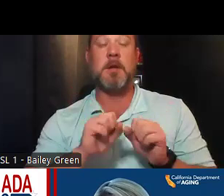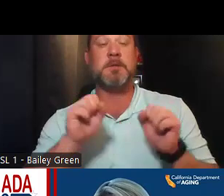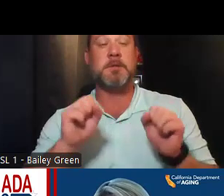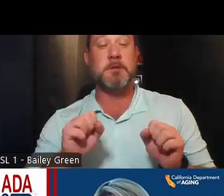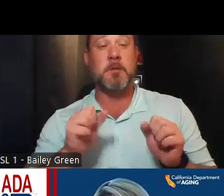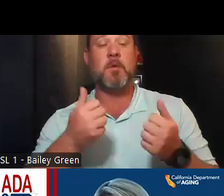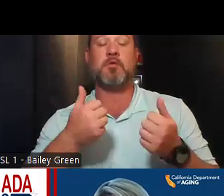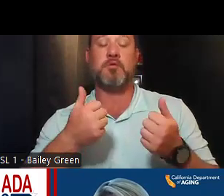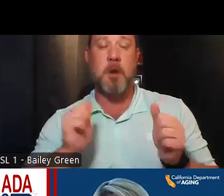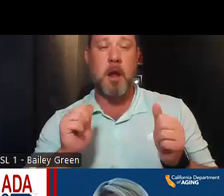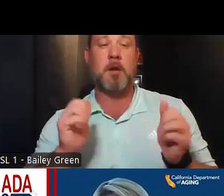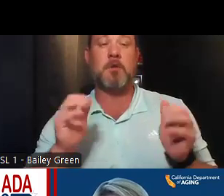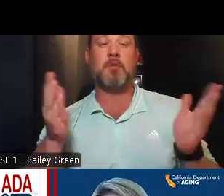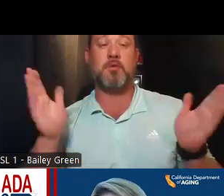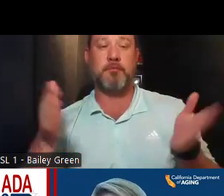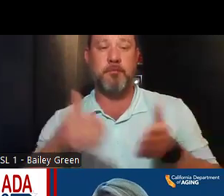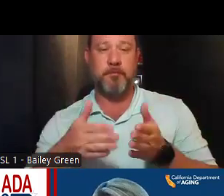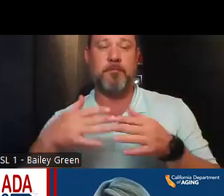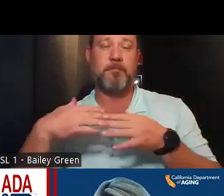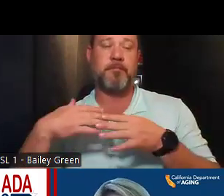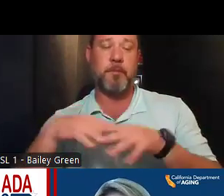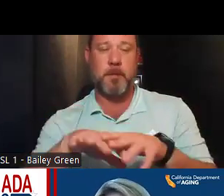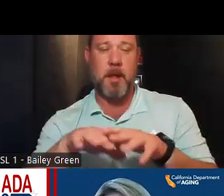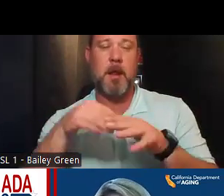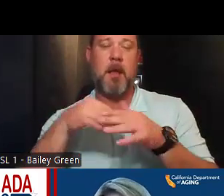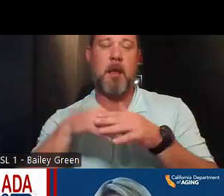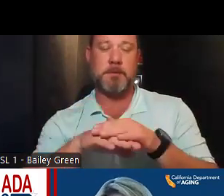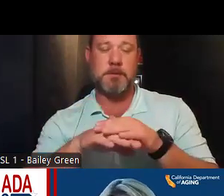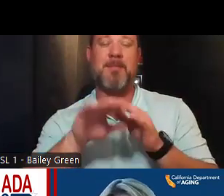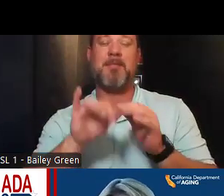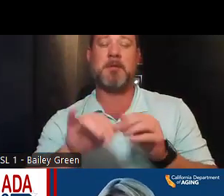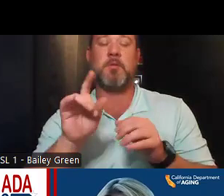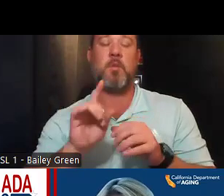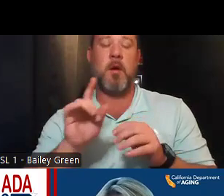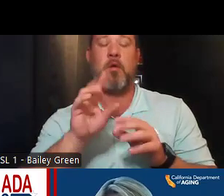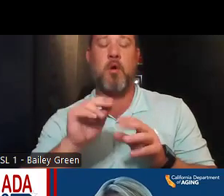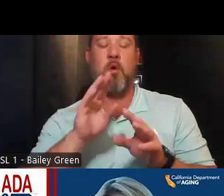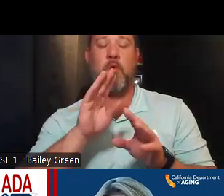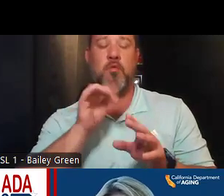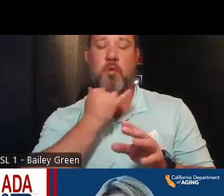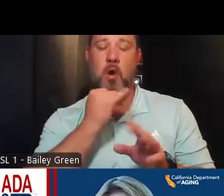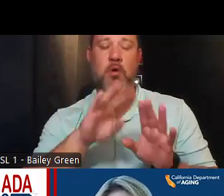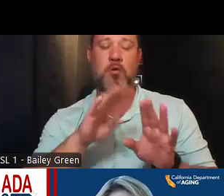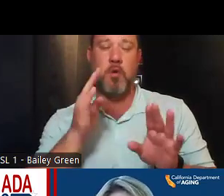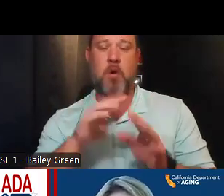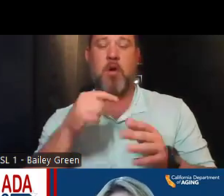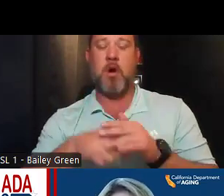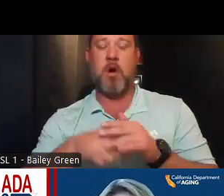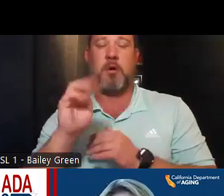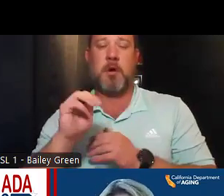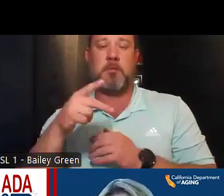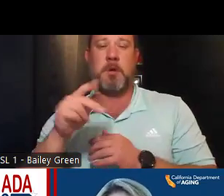streamline access to information, and this is where a lot of our no wrong door system work comes into play under the Master Plan for